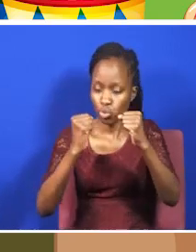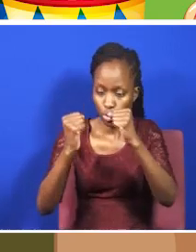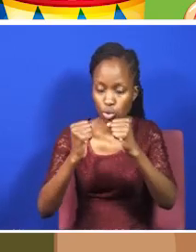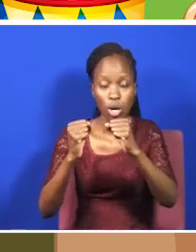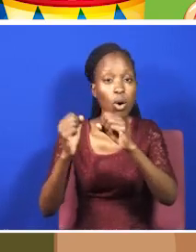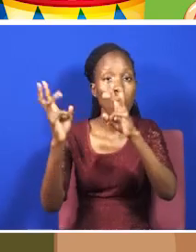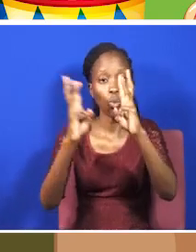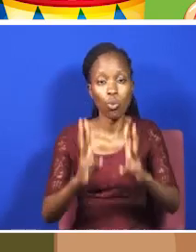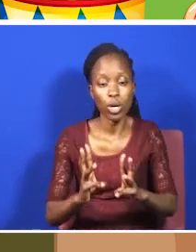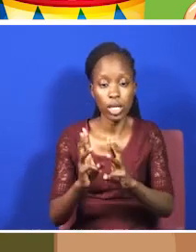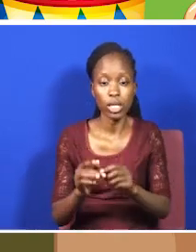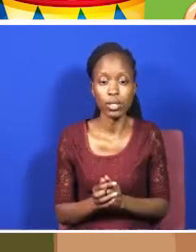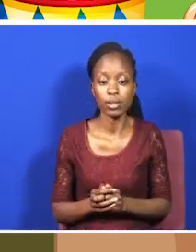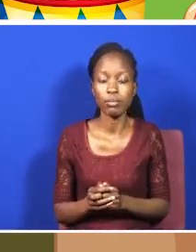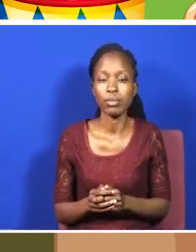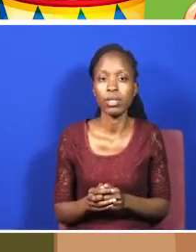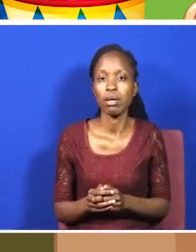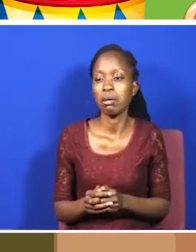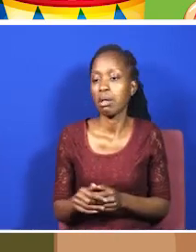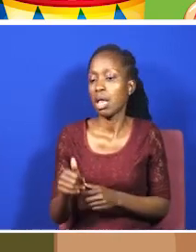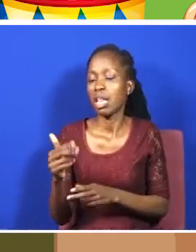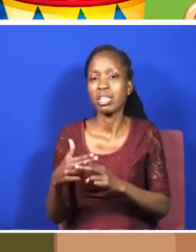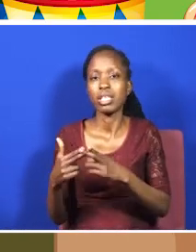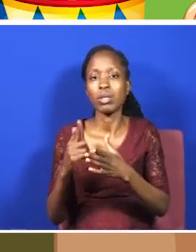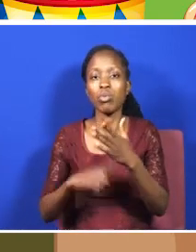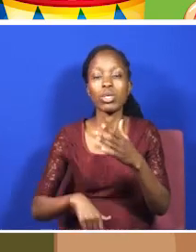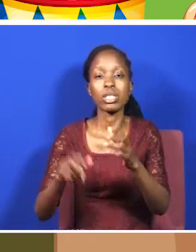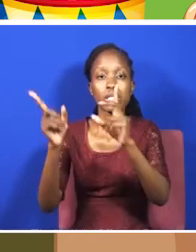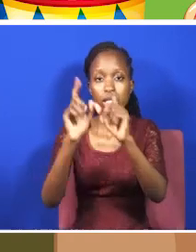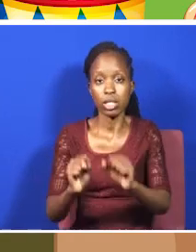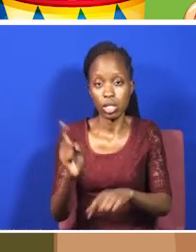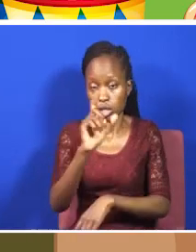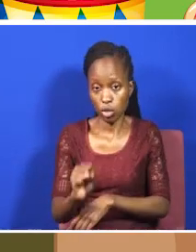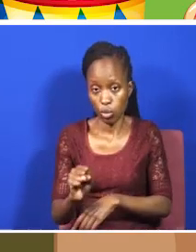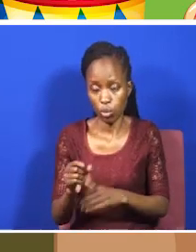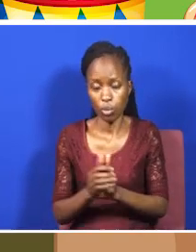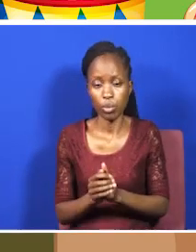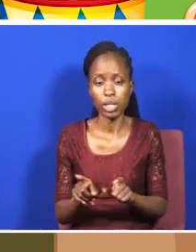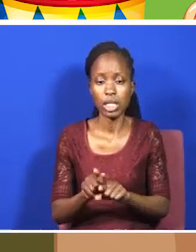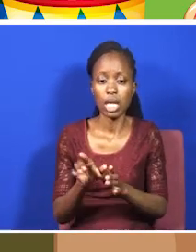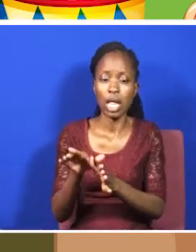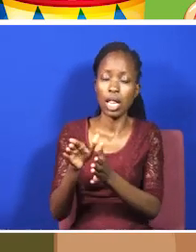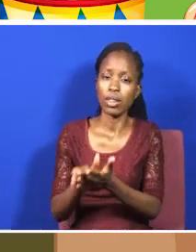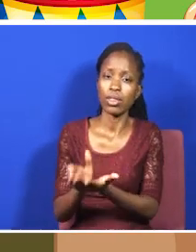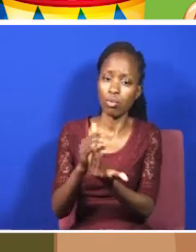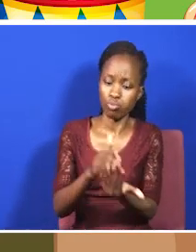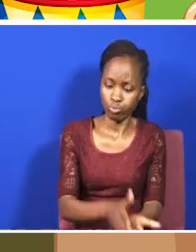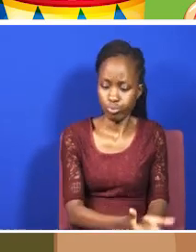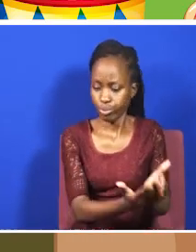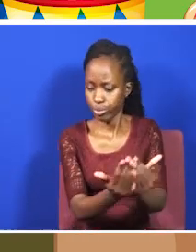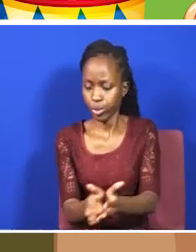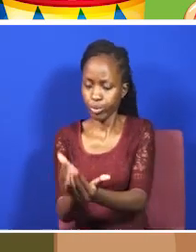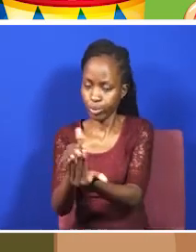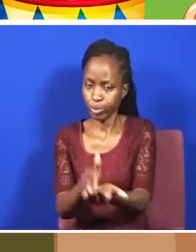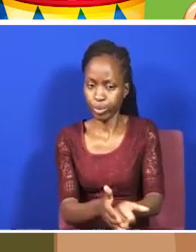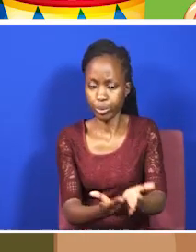read, there was a strong wind. And sometimes we call a strong wind a storm. And